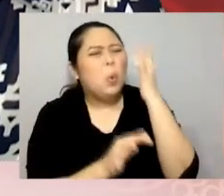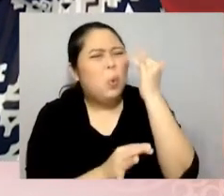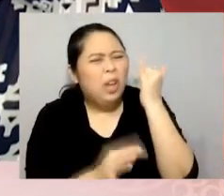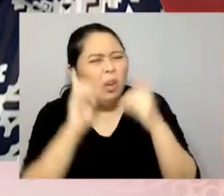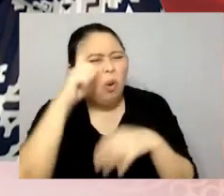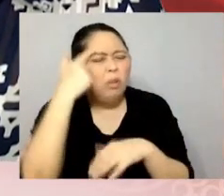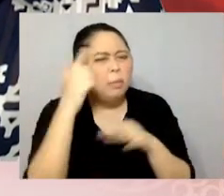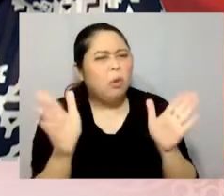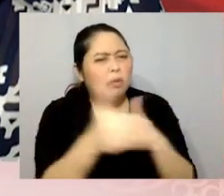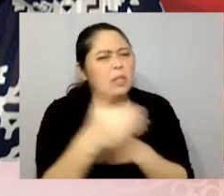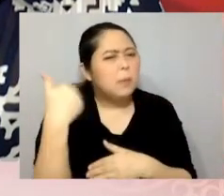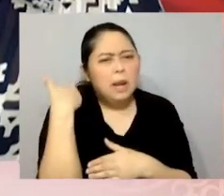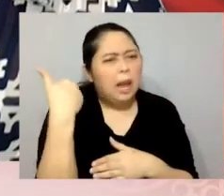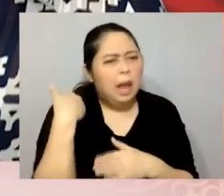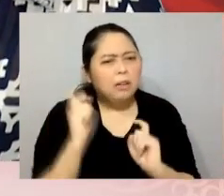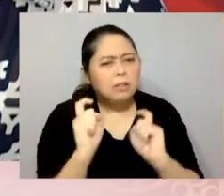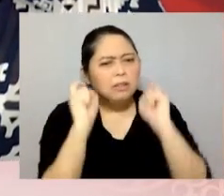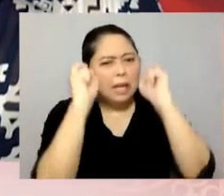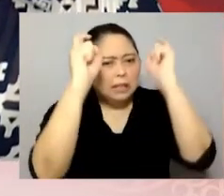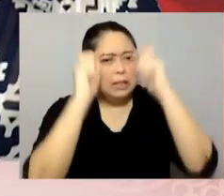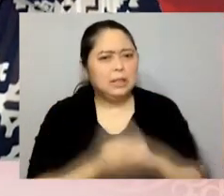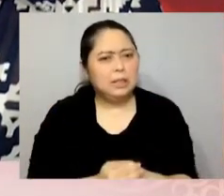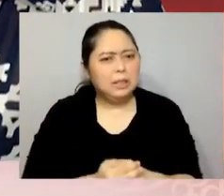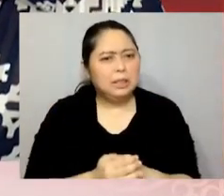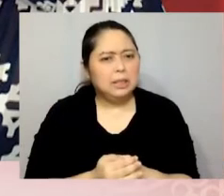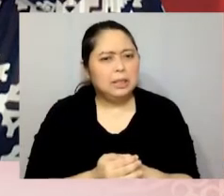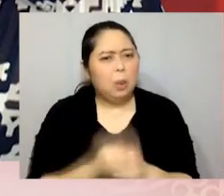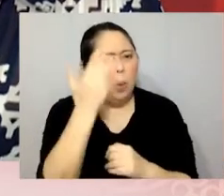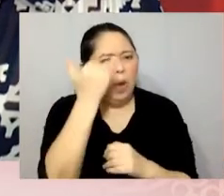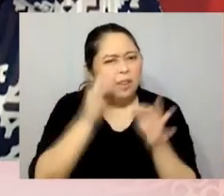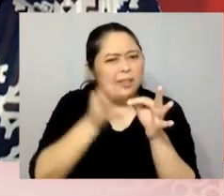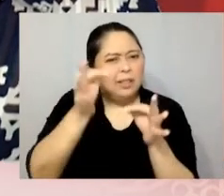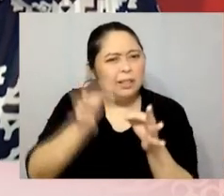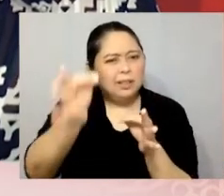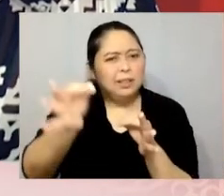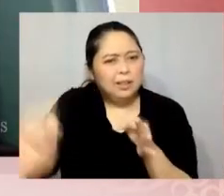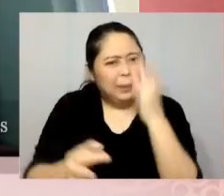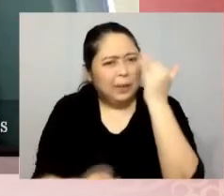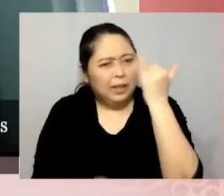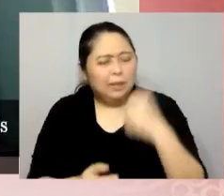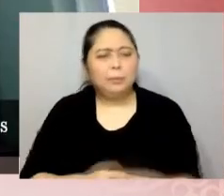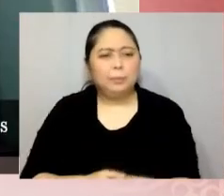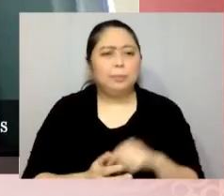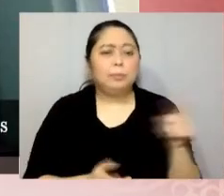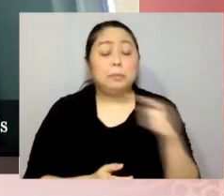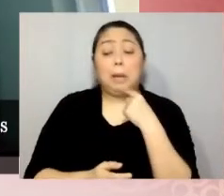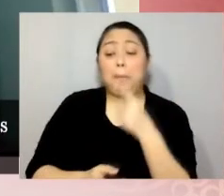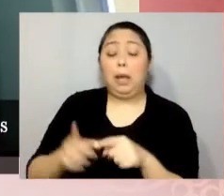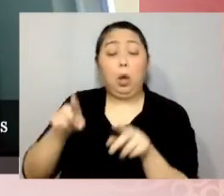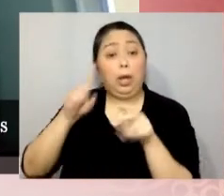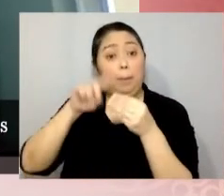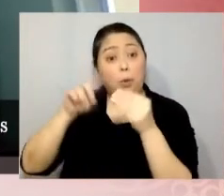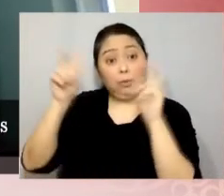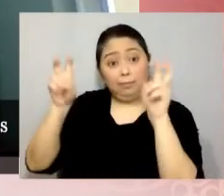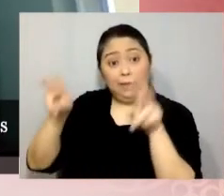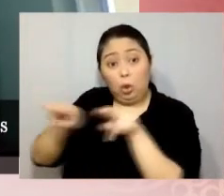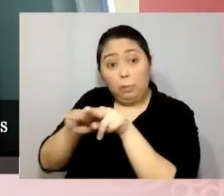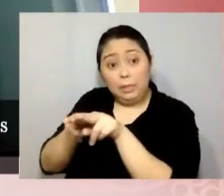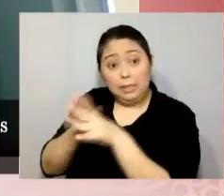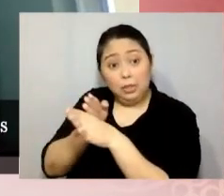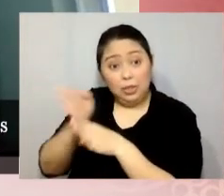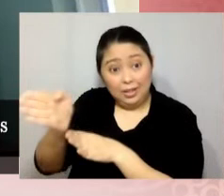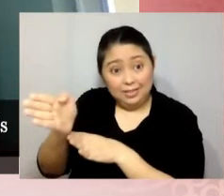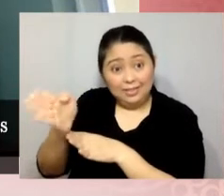the bureaucracy that it isn't running as fast as it should be? Nabanggit ko lang sa normalization based